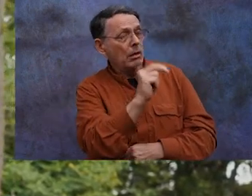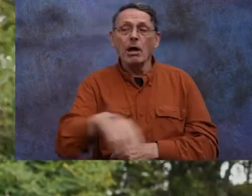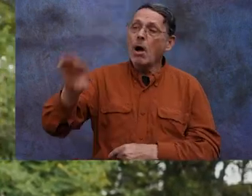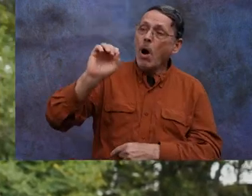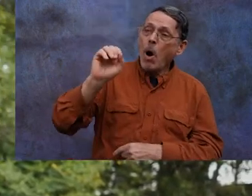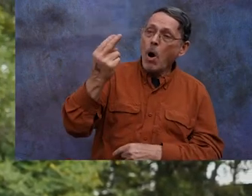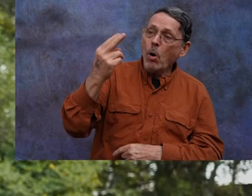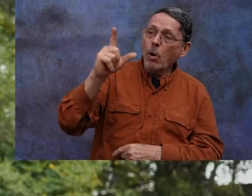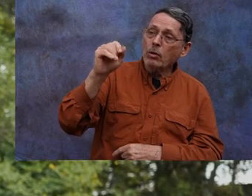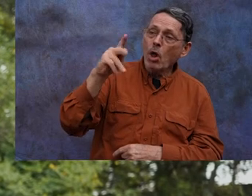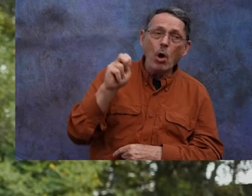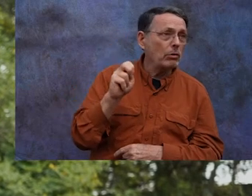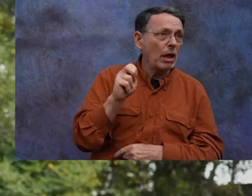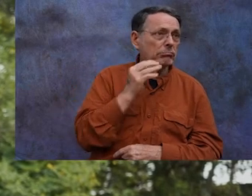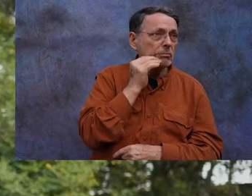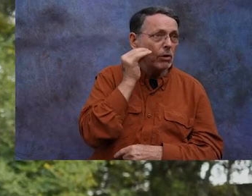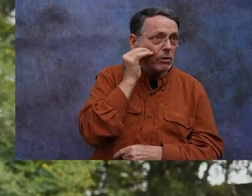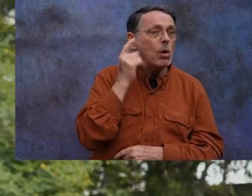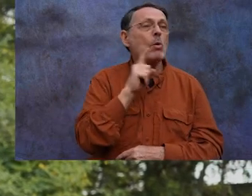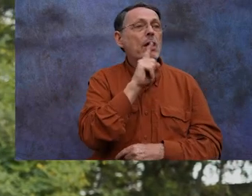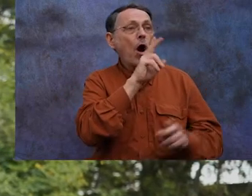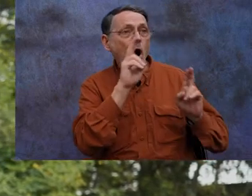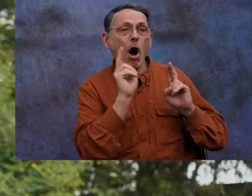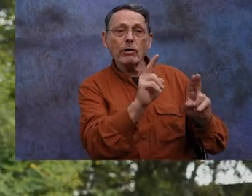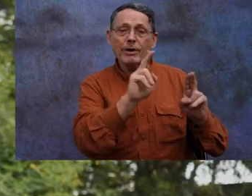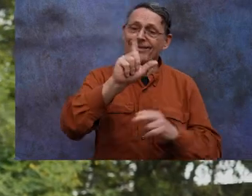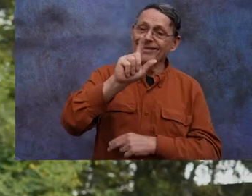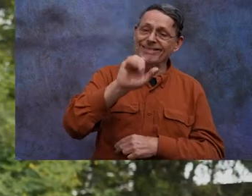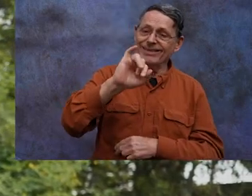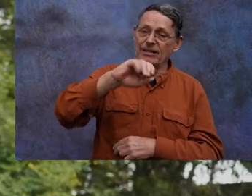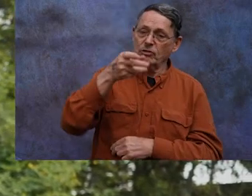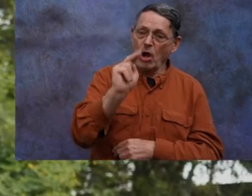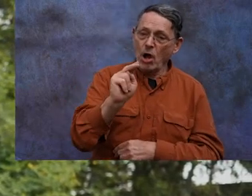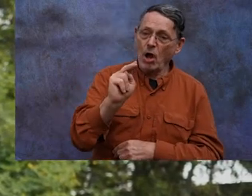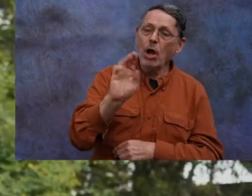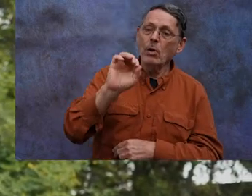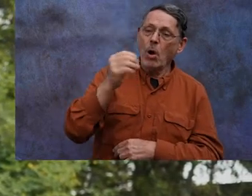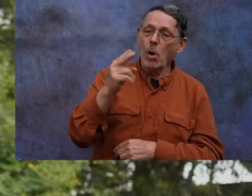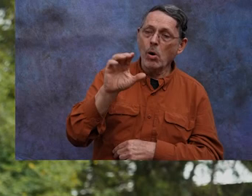Ohlone. We are honoring the Lijan Ohlone